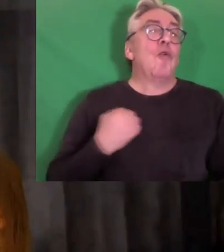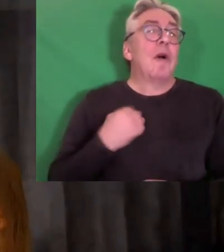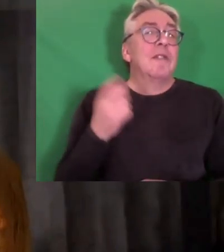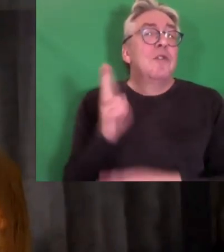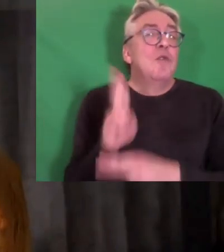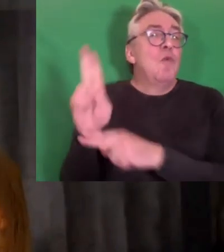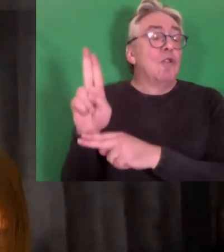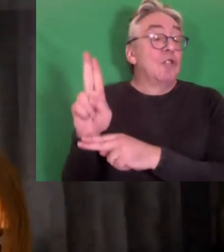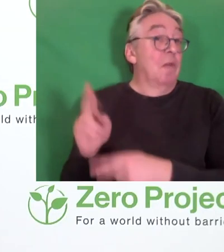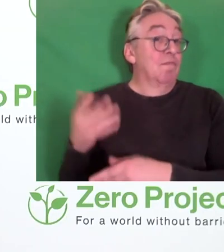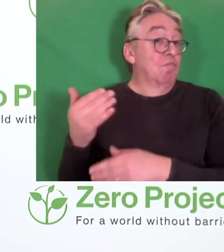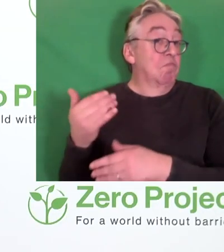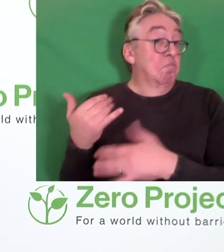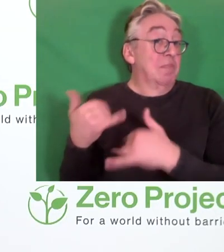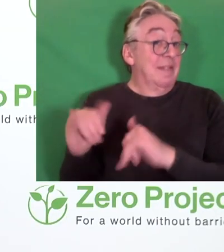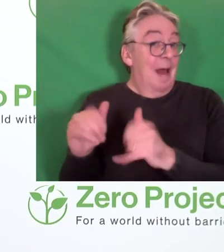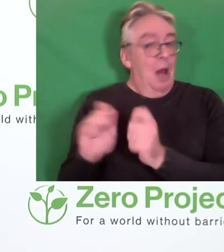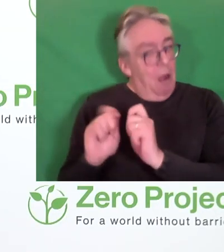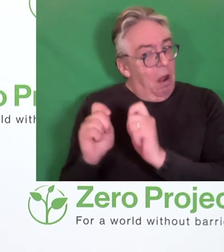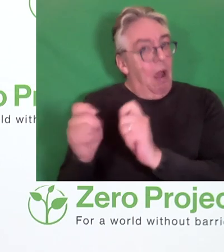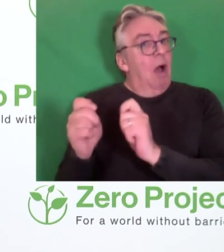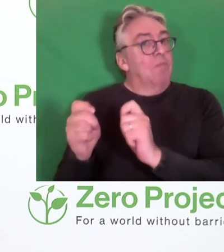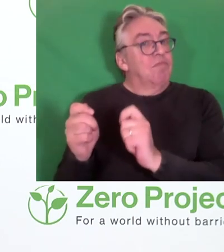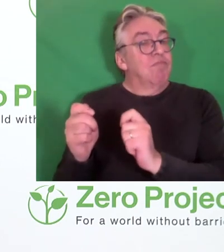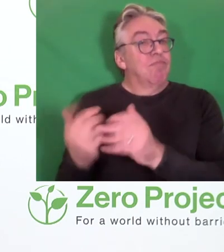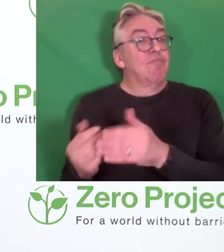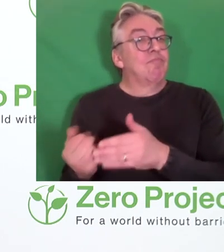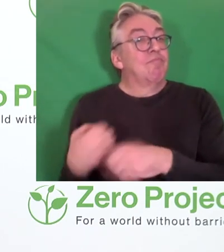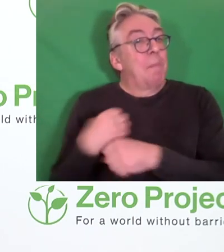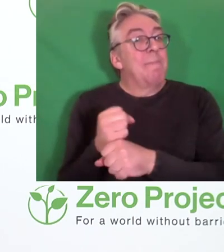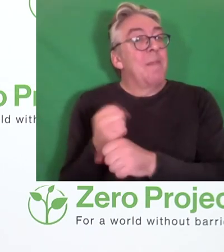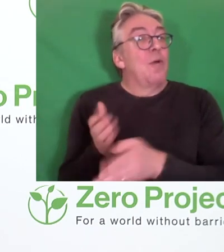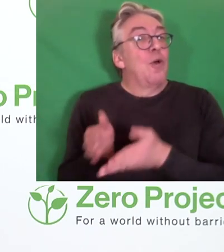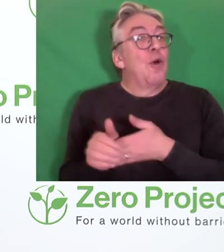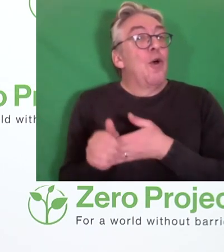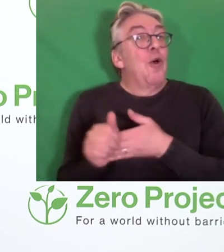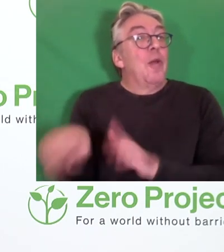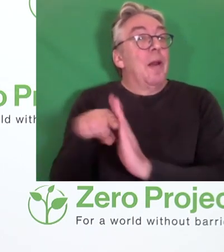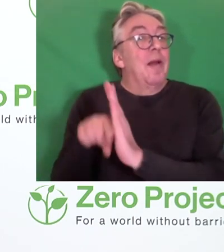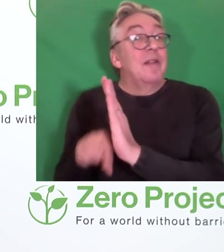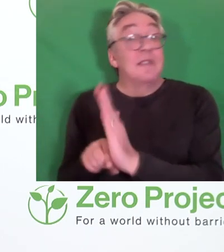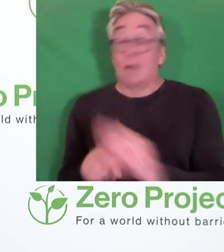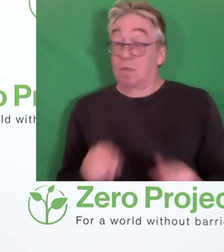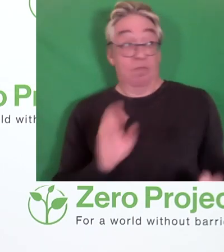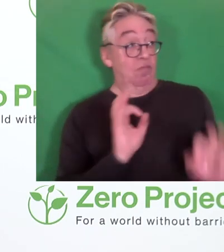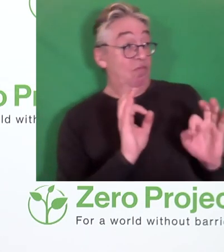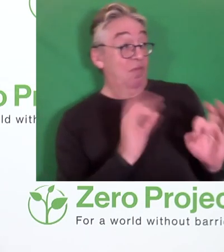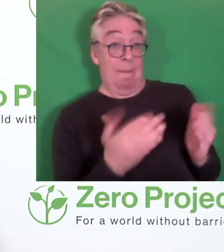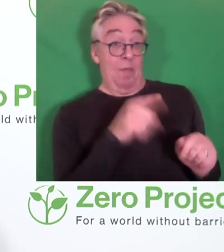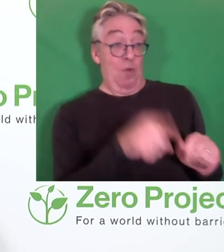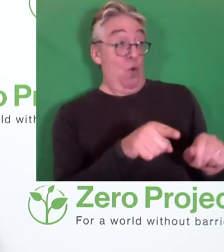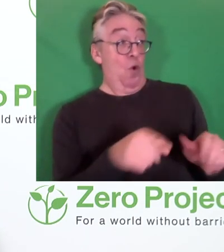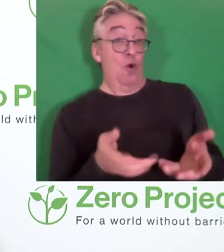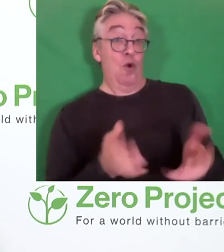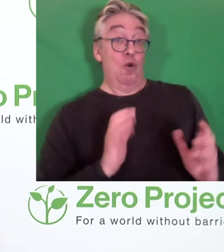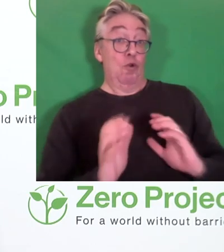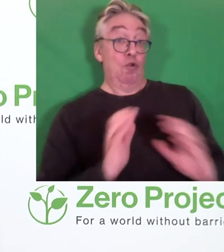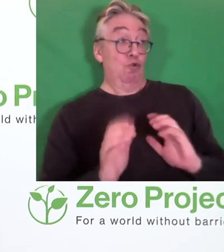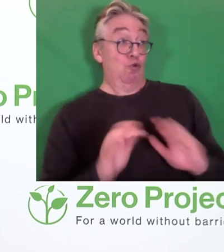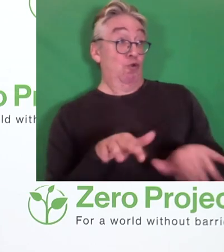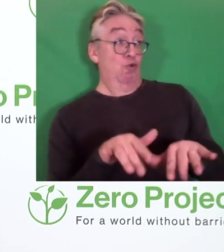know. Okay, very good. So maybe you in the chat you can share some of the links, and we can promote it that the audience who wants to